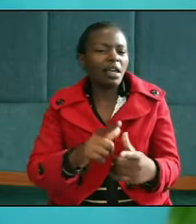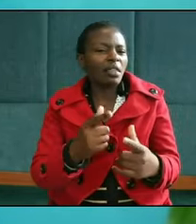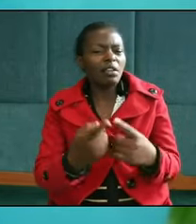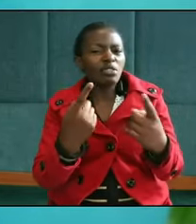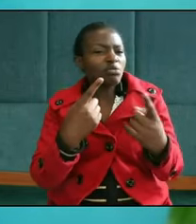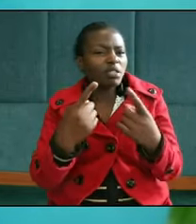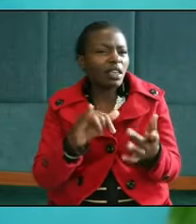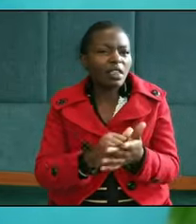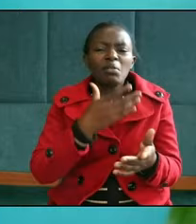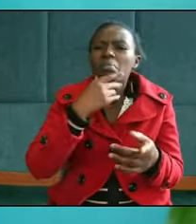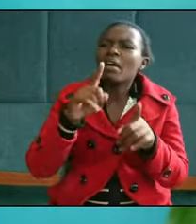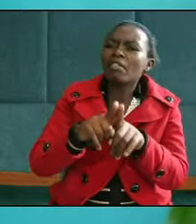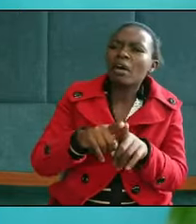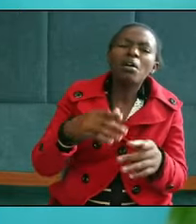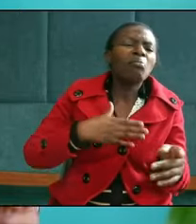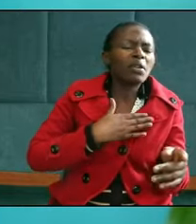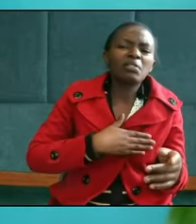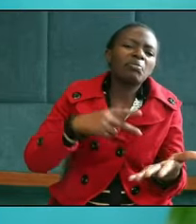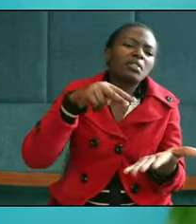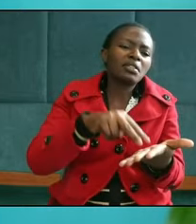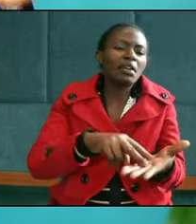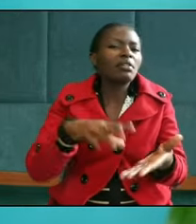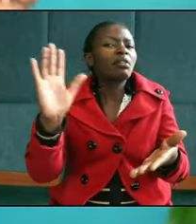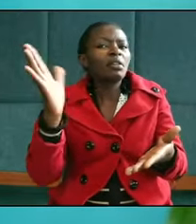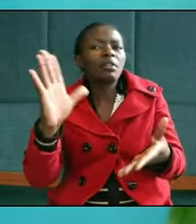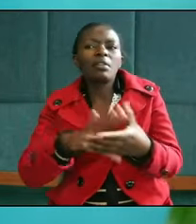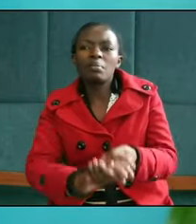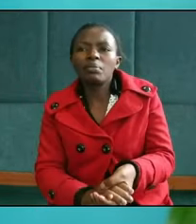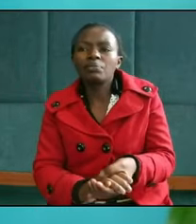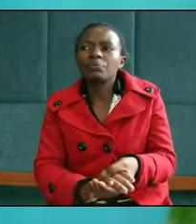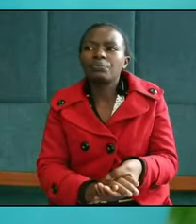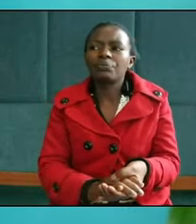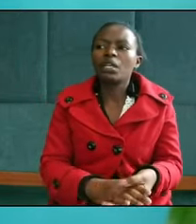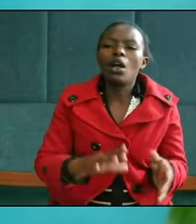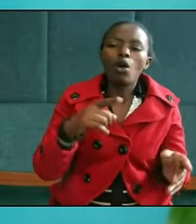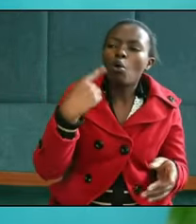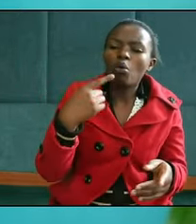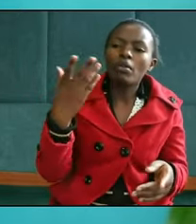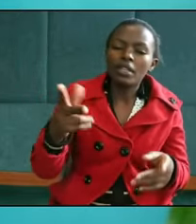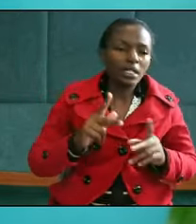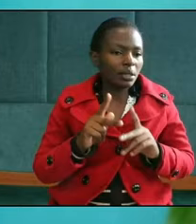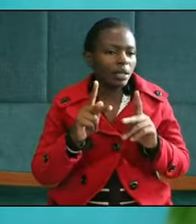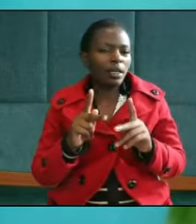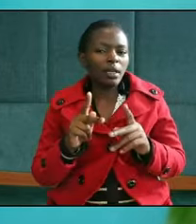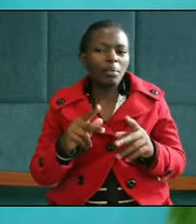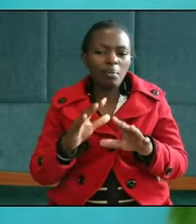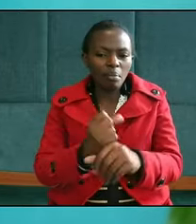a position. Brother so-and-so, bila kupingwa. Who is running the church for 10 months? Those ones on the floor.